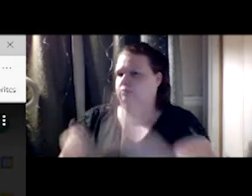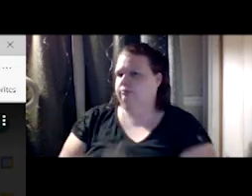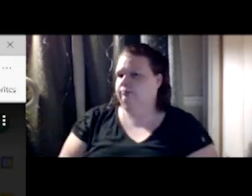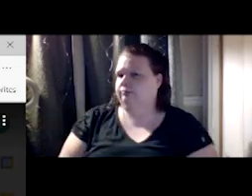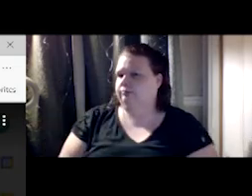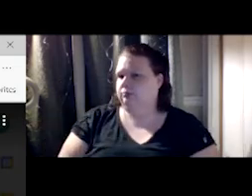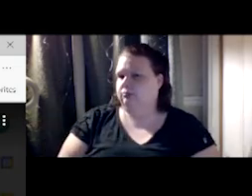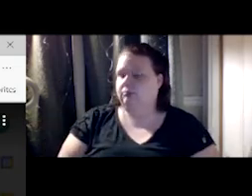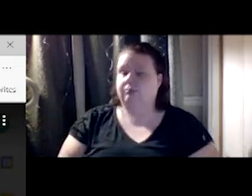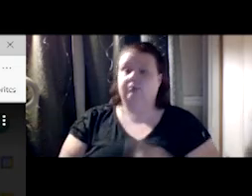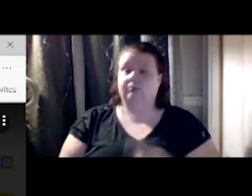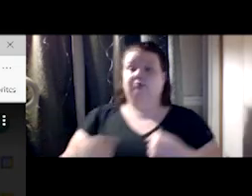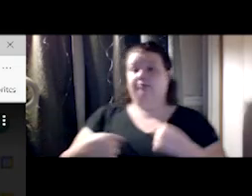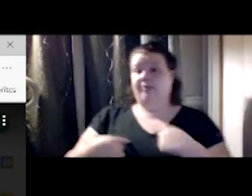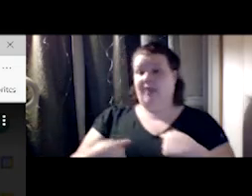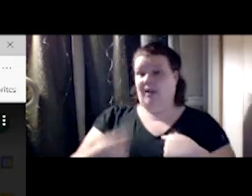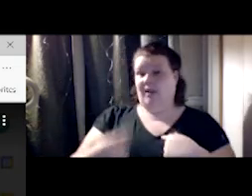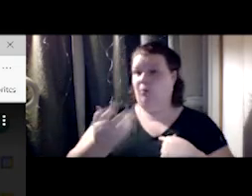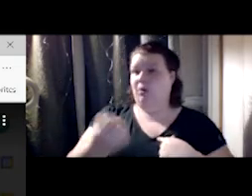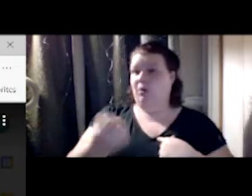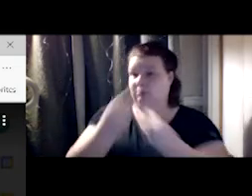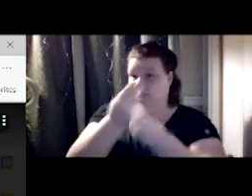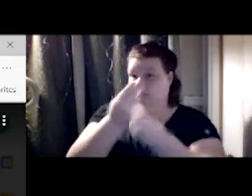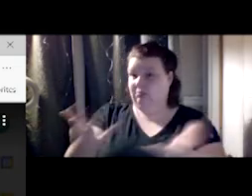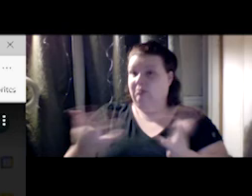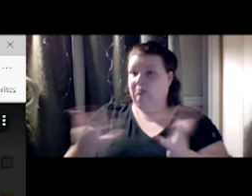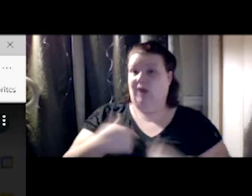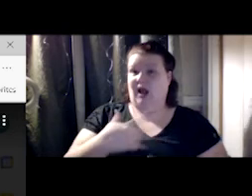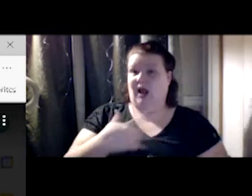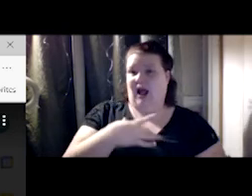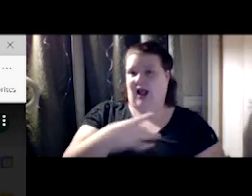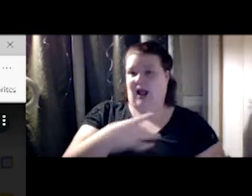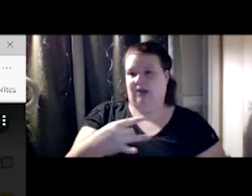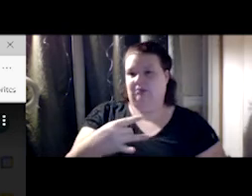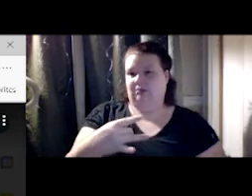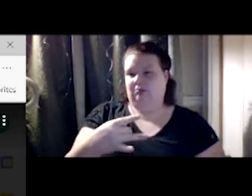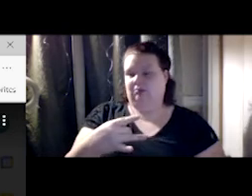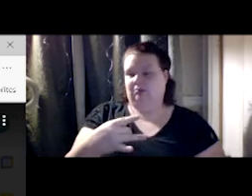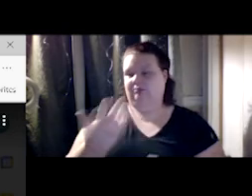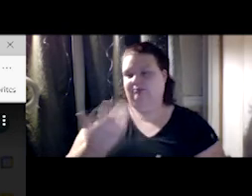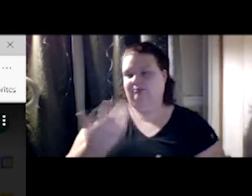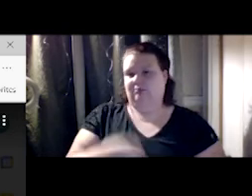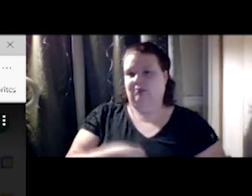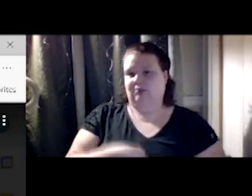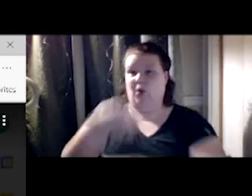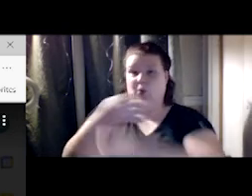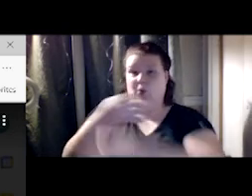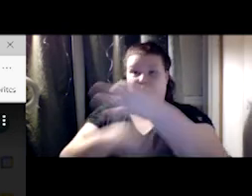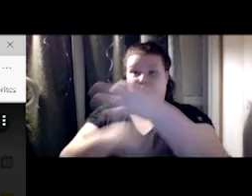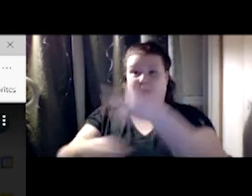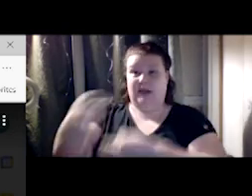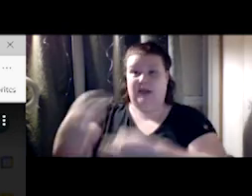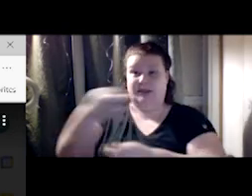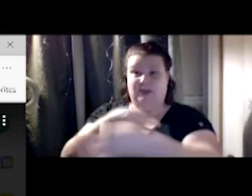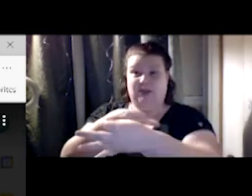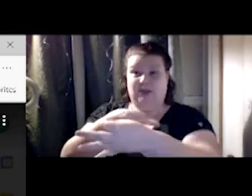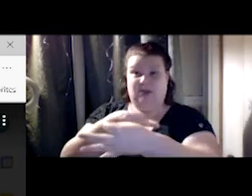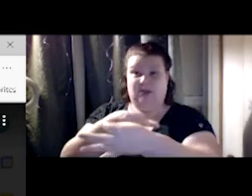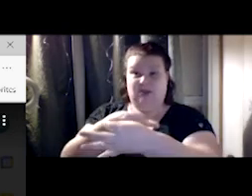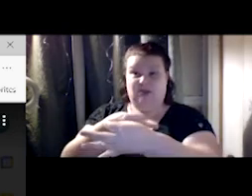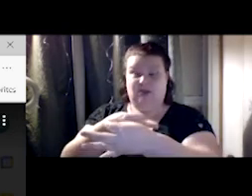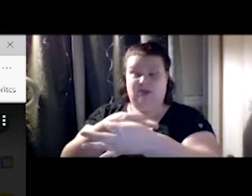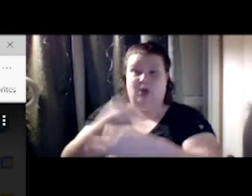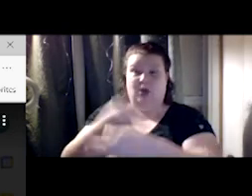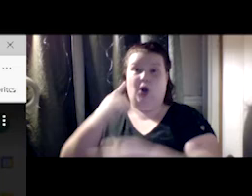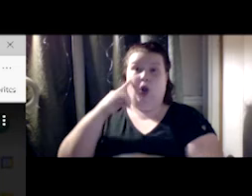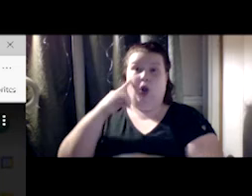I was going to say that I did like I think the replacement option looks to be the most attractive, and then I did like option